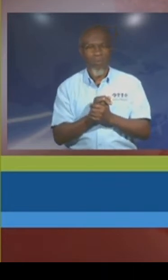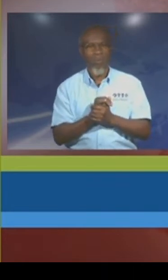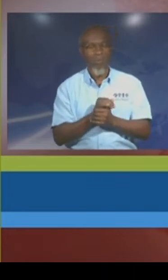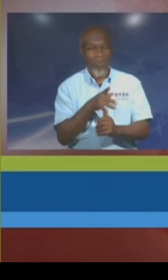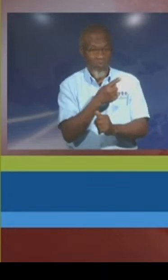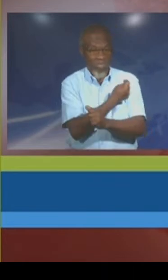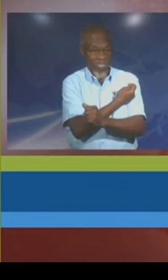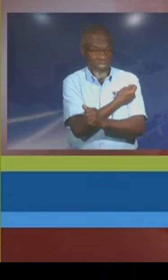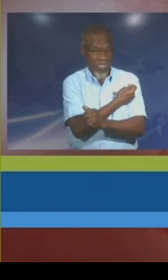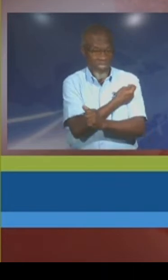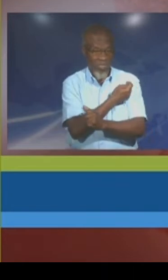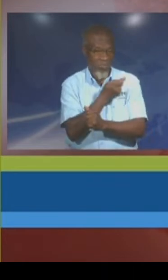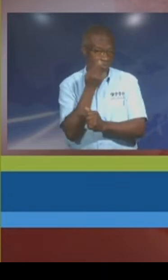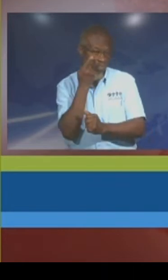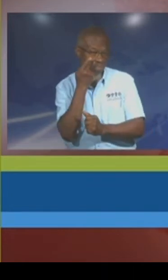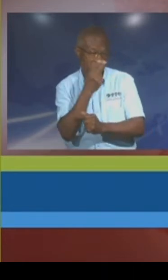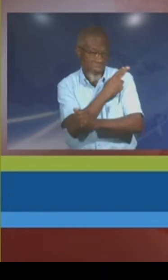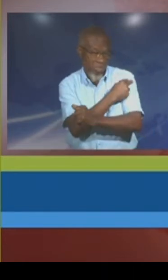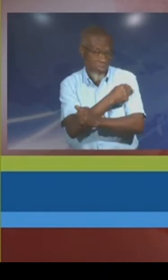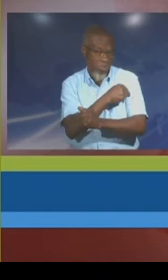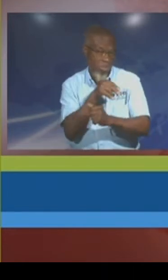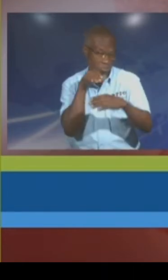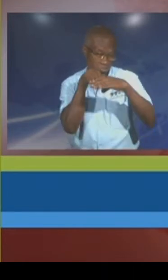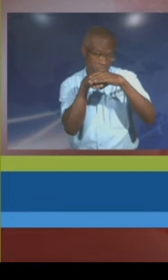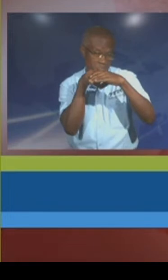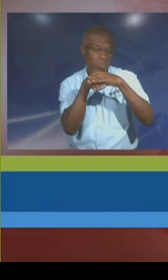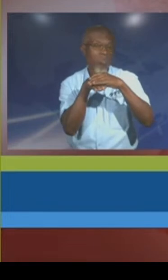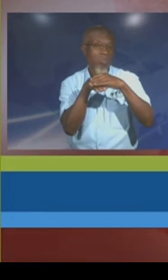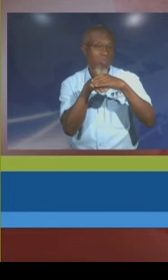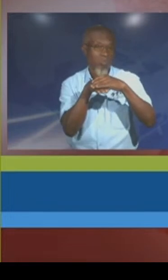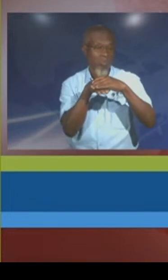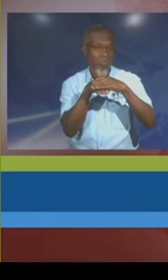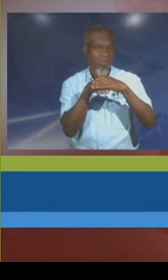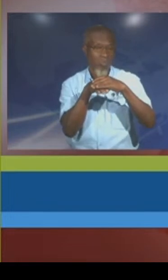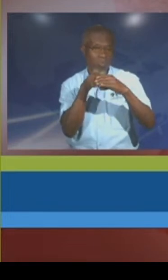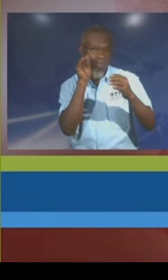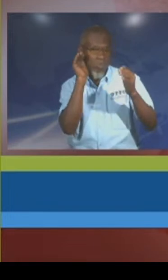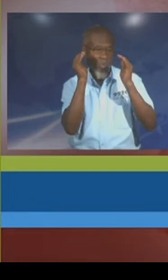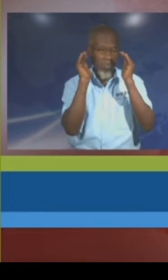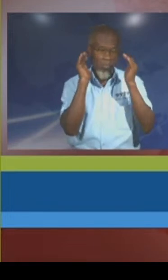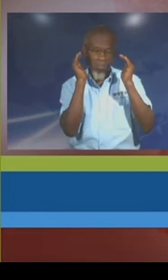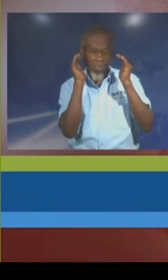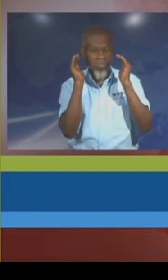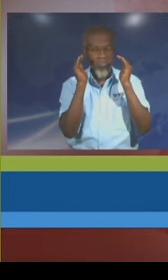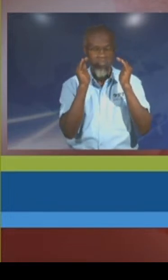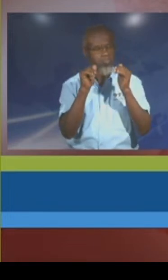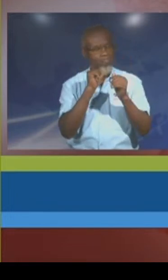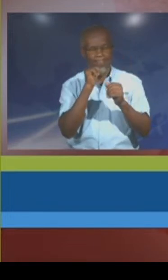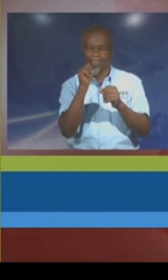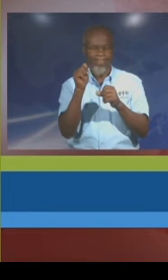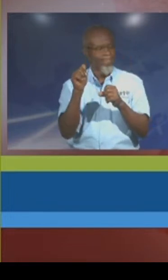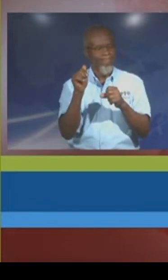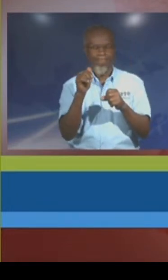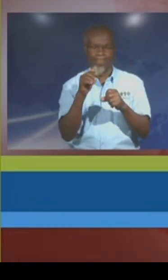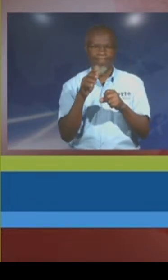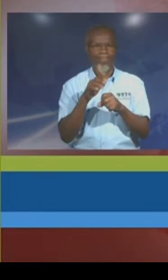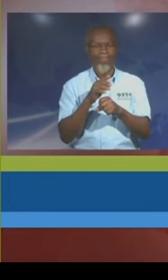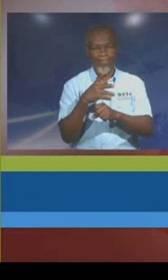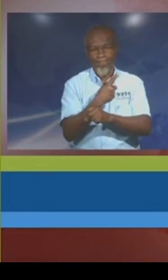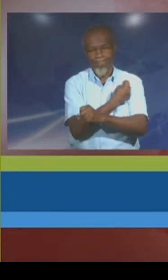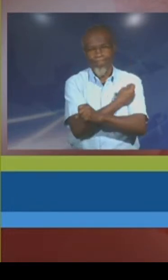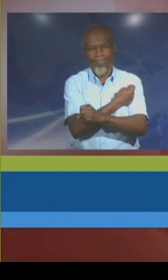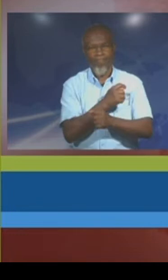is largely, in terms of hospitalization, those who were unvaccinated and deaths as well. In terms of further breaking down the hospital